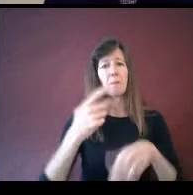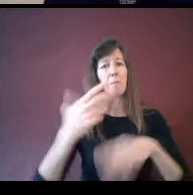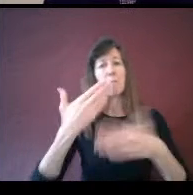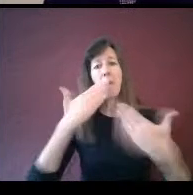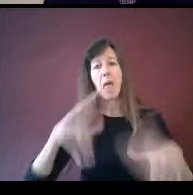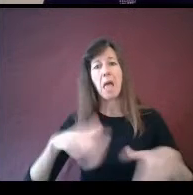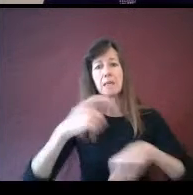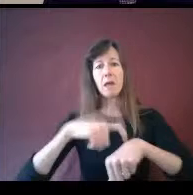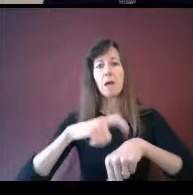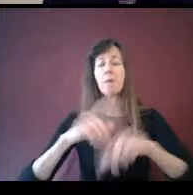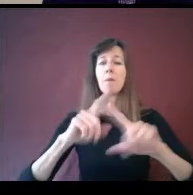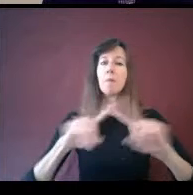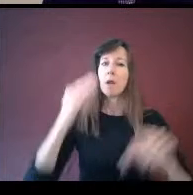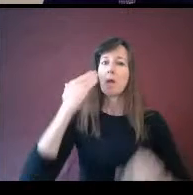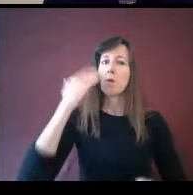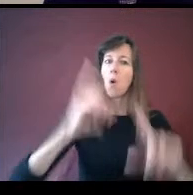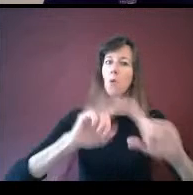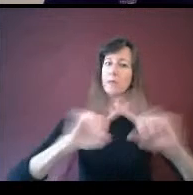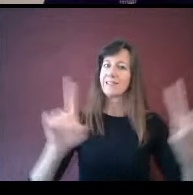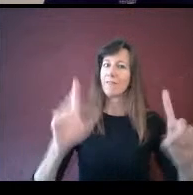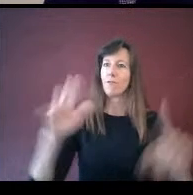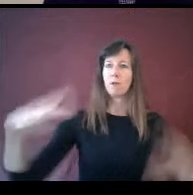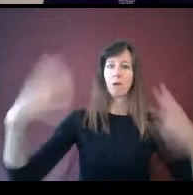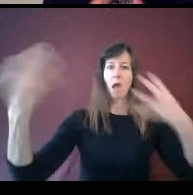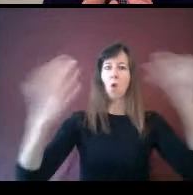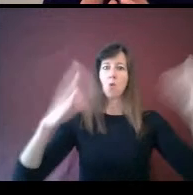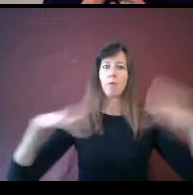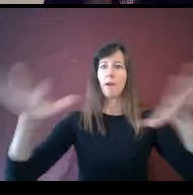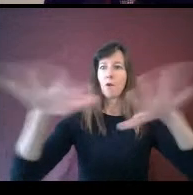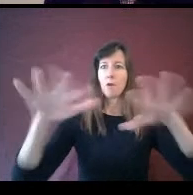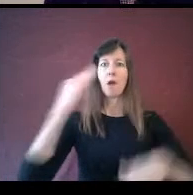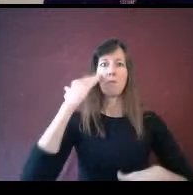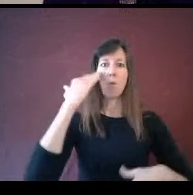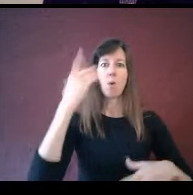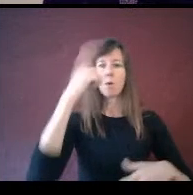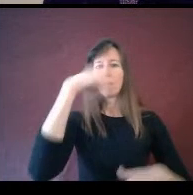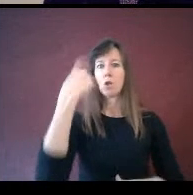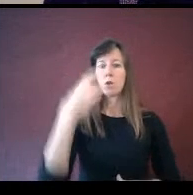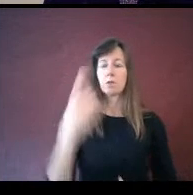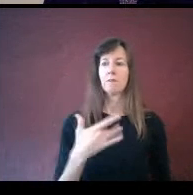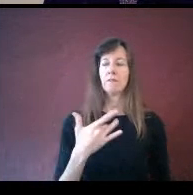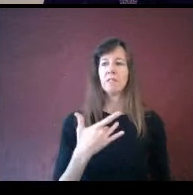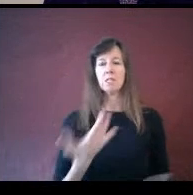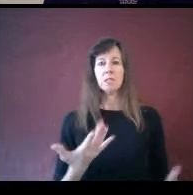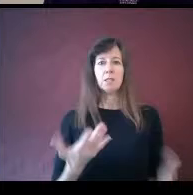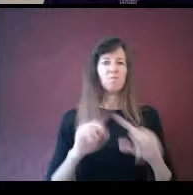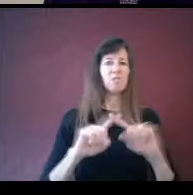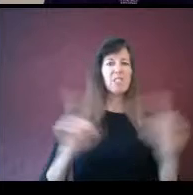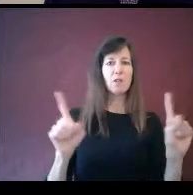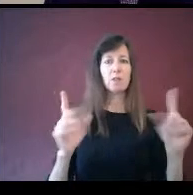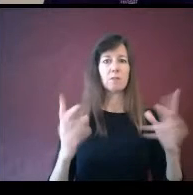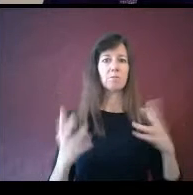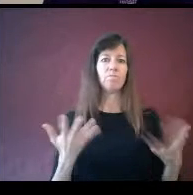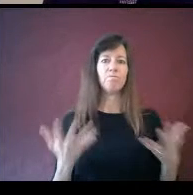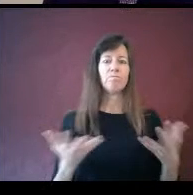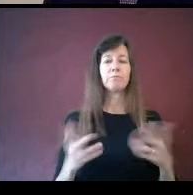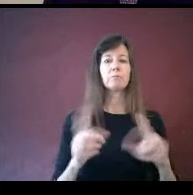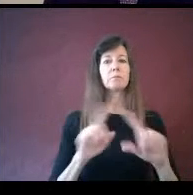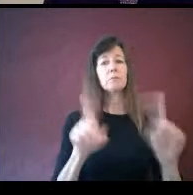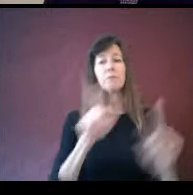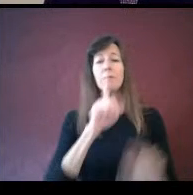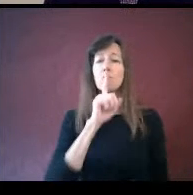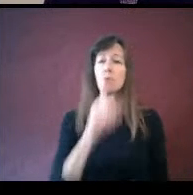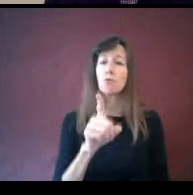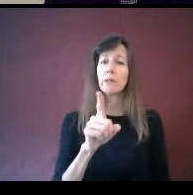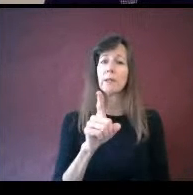folks, and that this has not been easy. But from a pure sort of public health and science perspective, we are